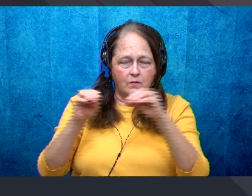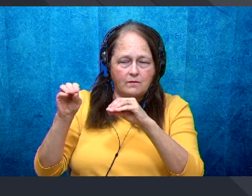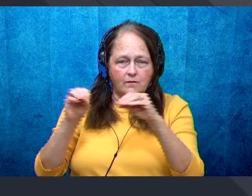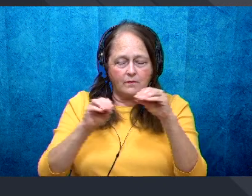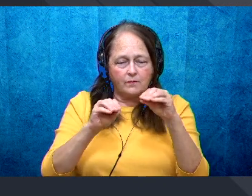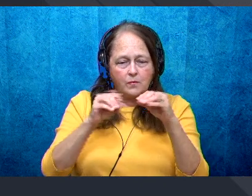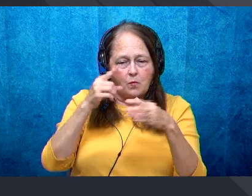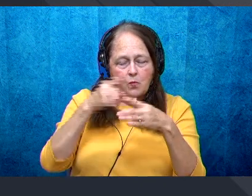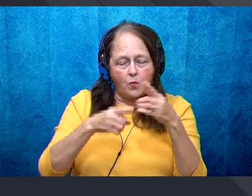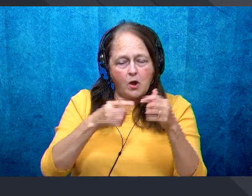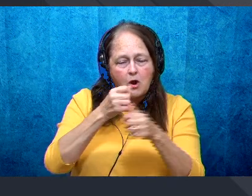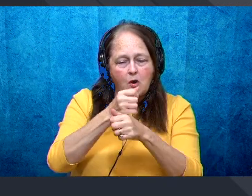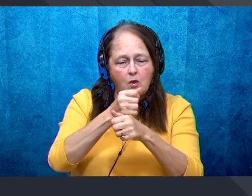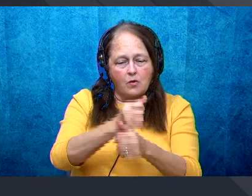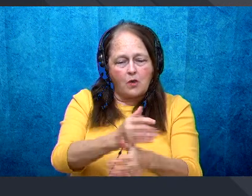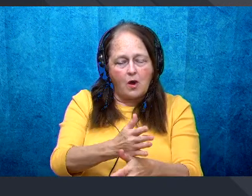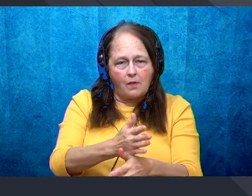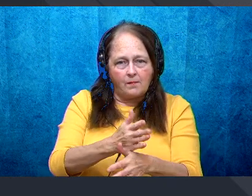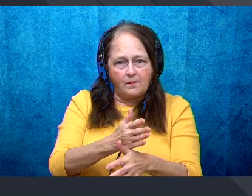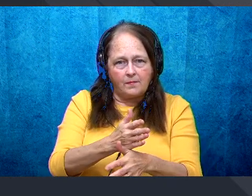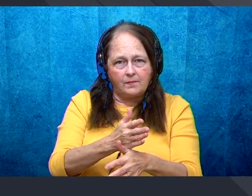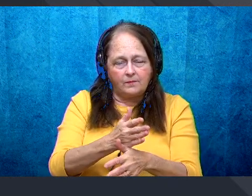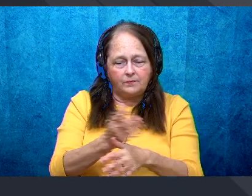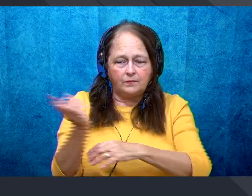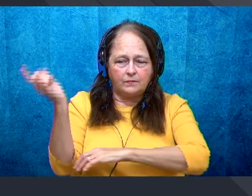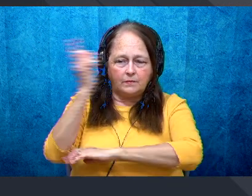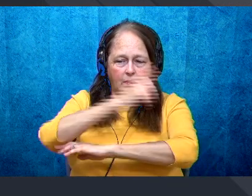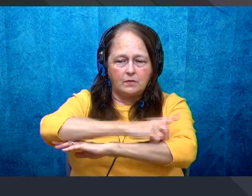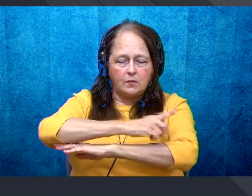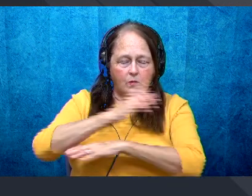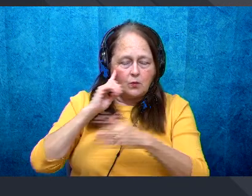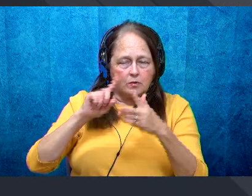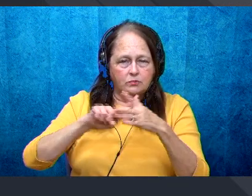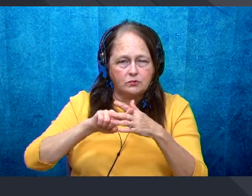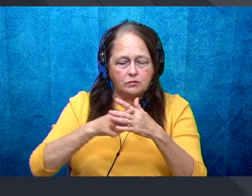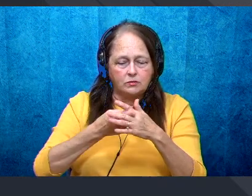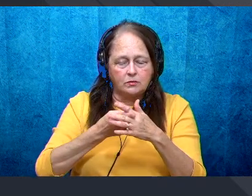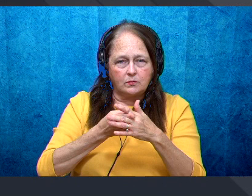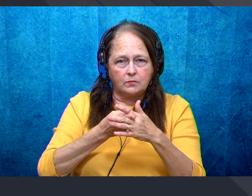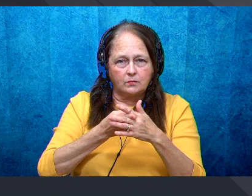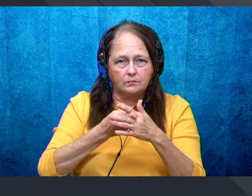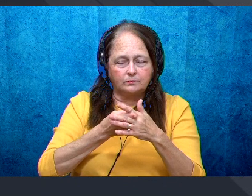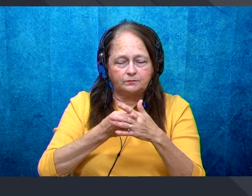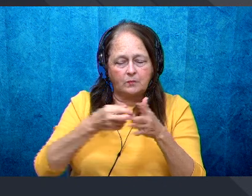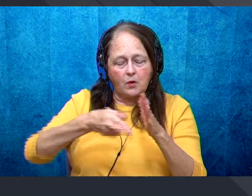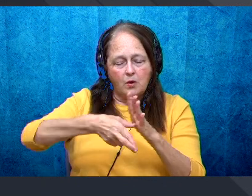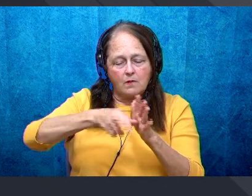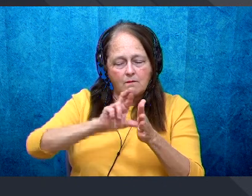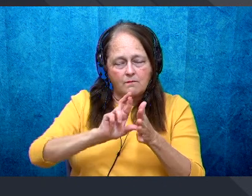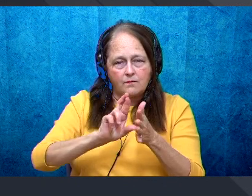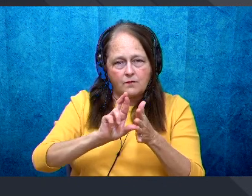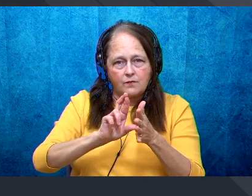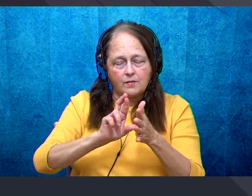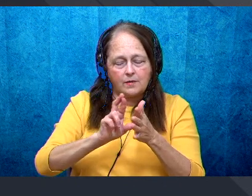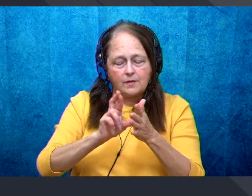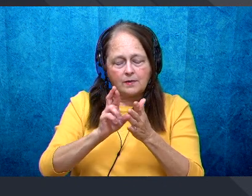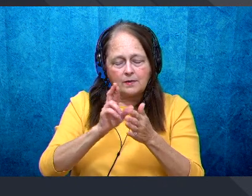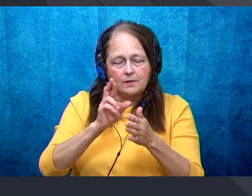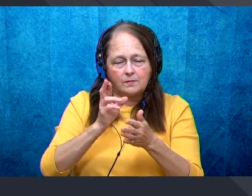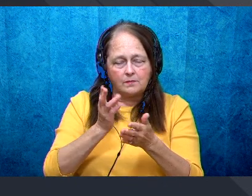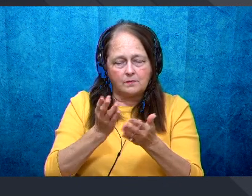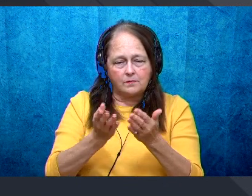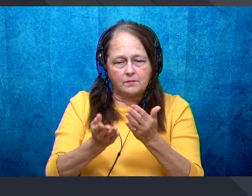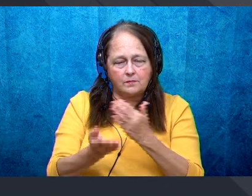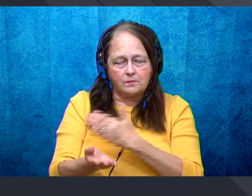what all that causes. So today we're going to start with a little bit of review for day and night, and then looking at